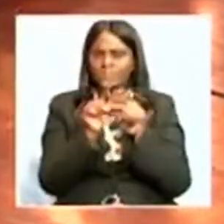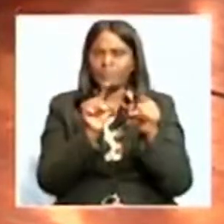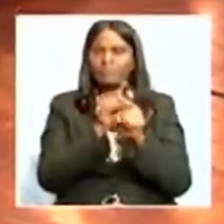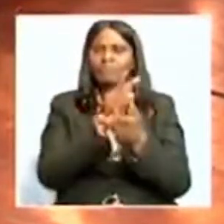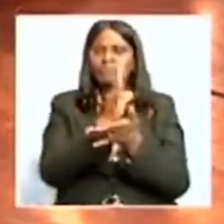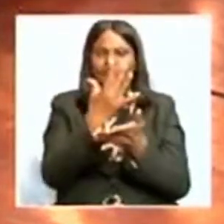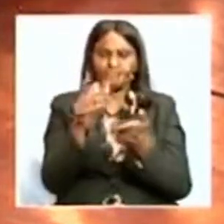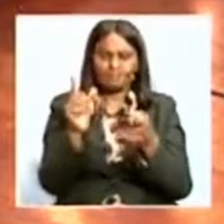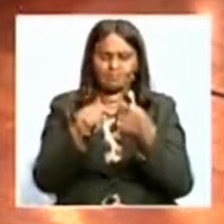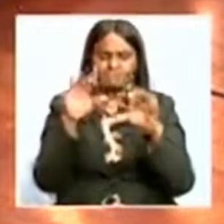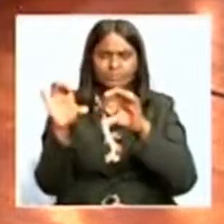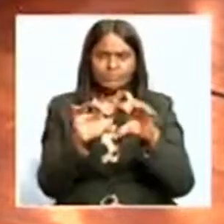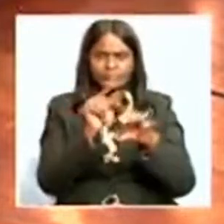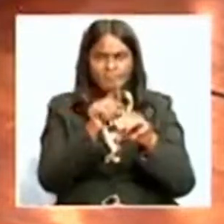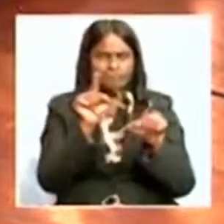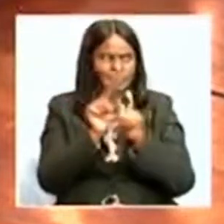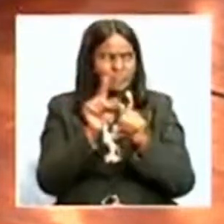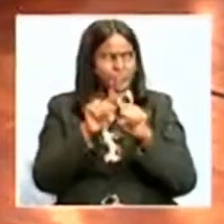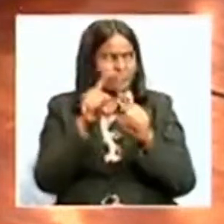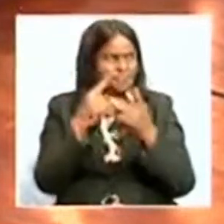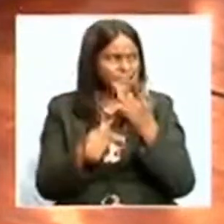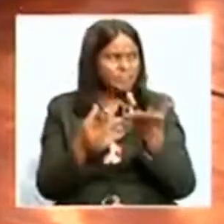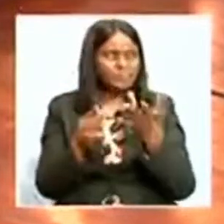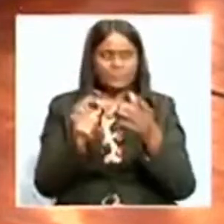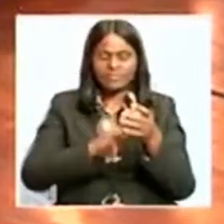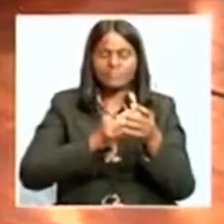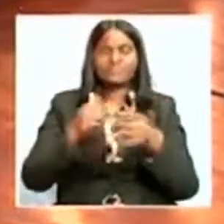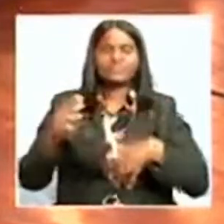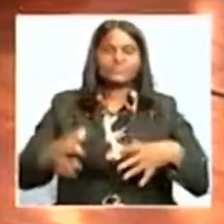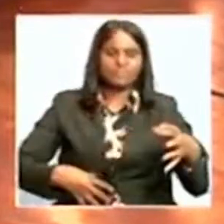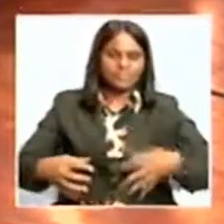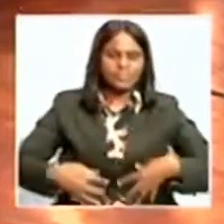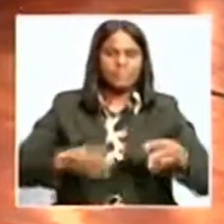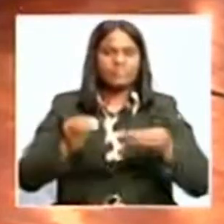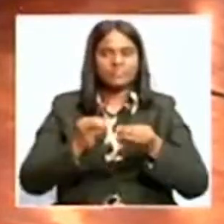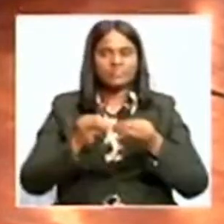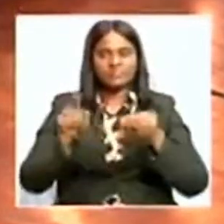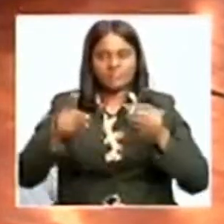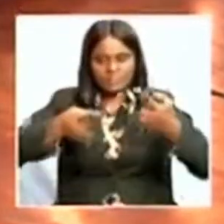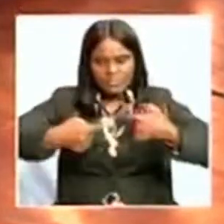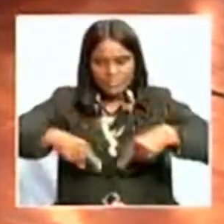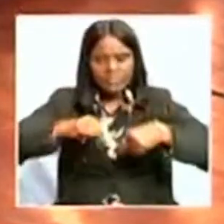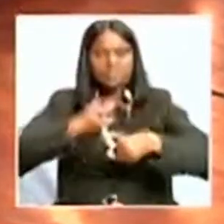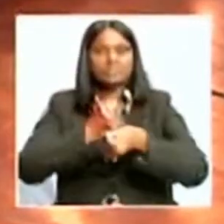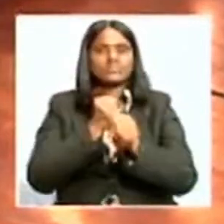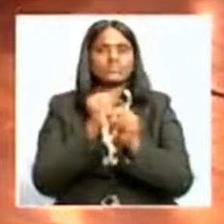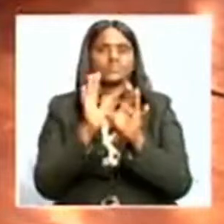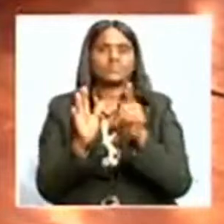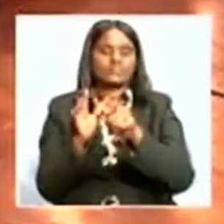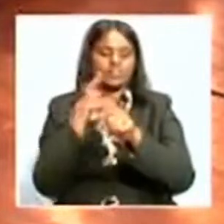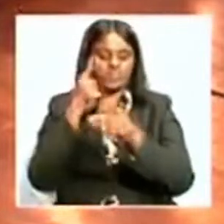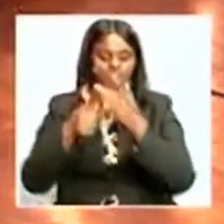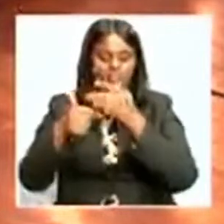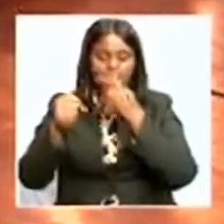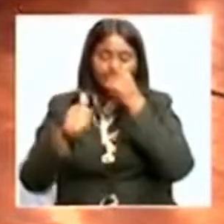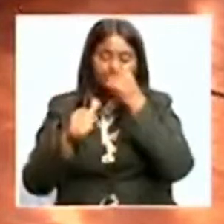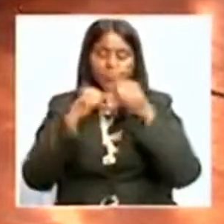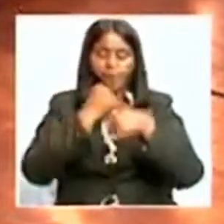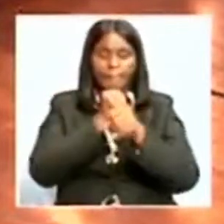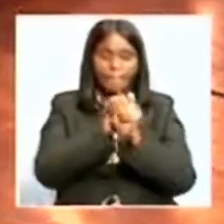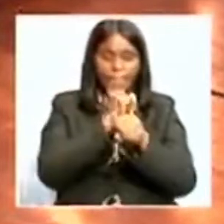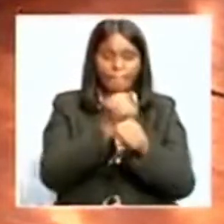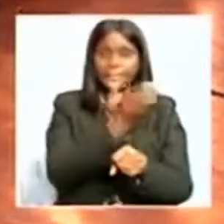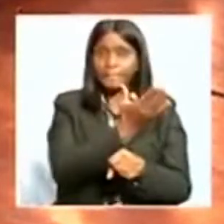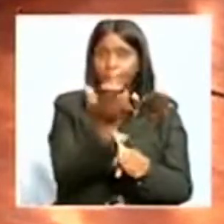thing to do, and yet we are complaining to say that the local manufacturers who are producing